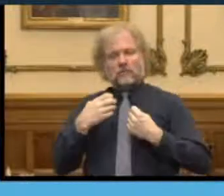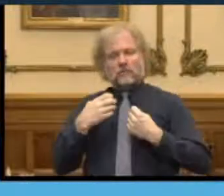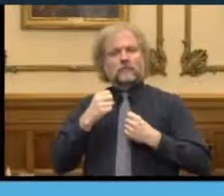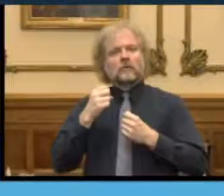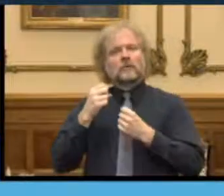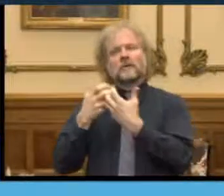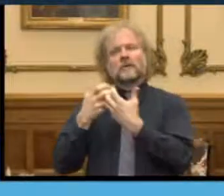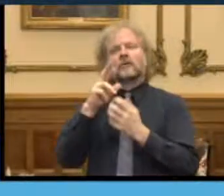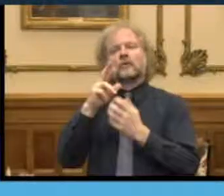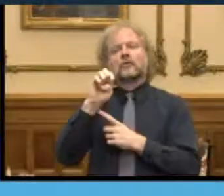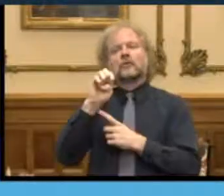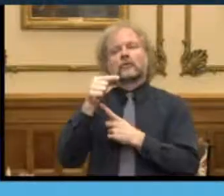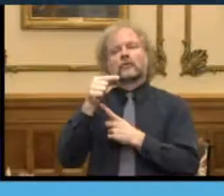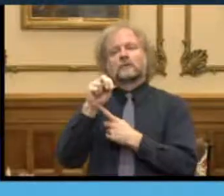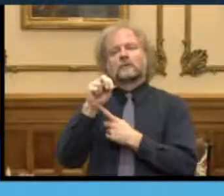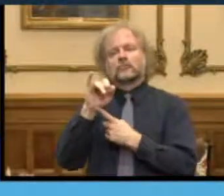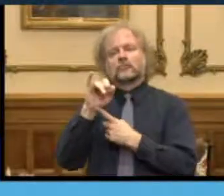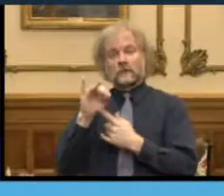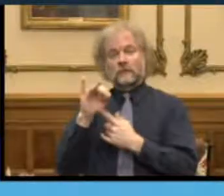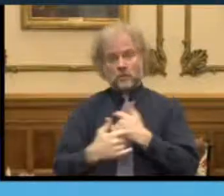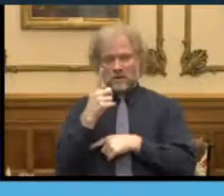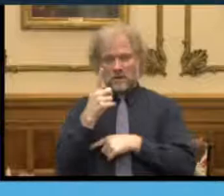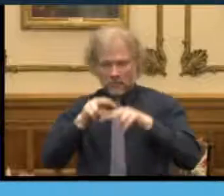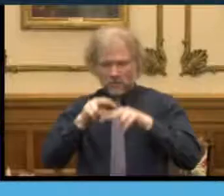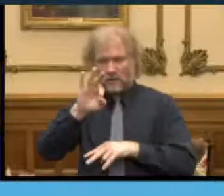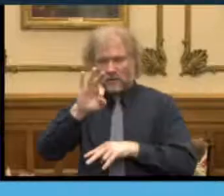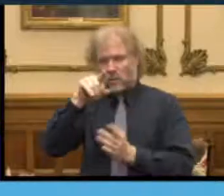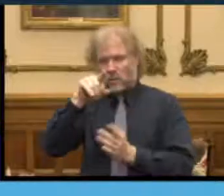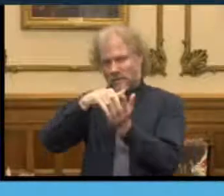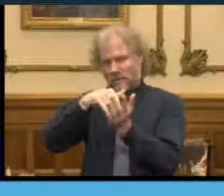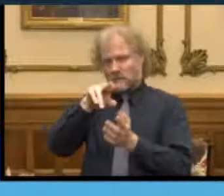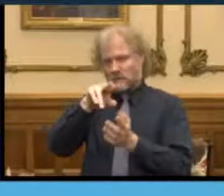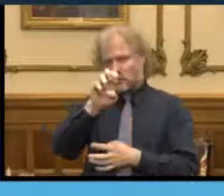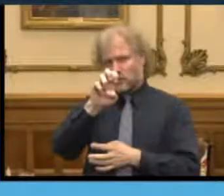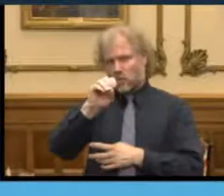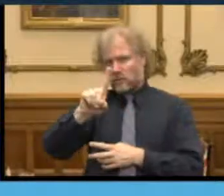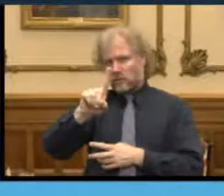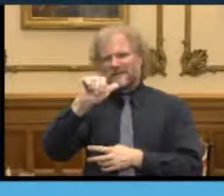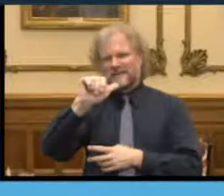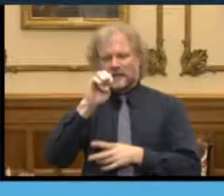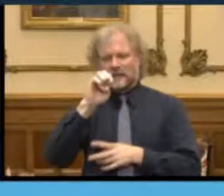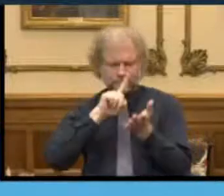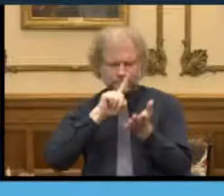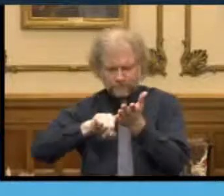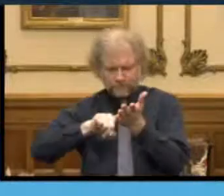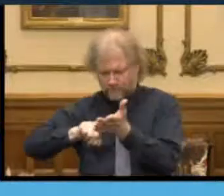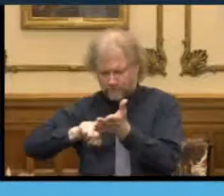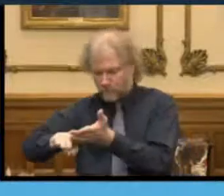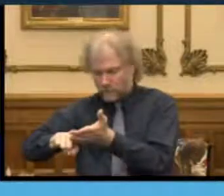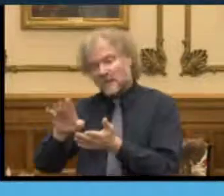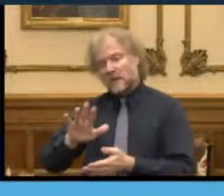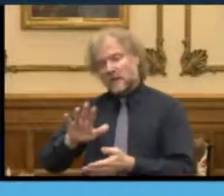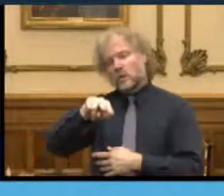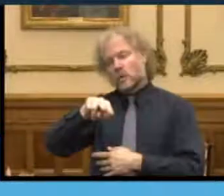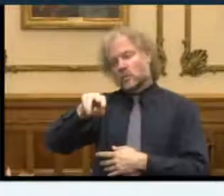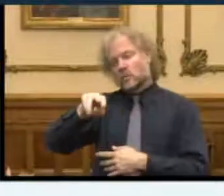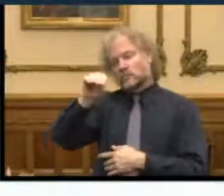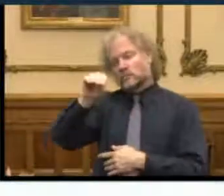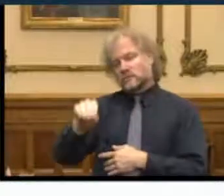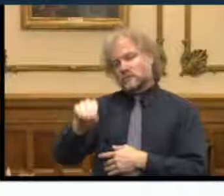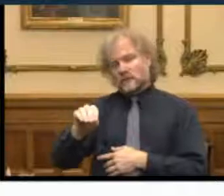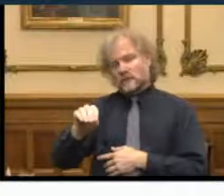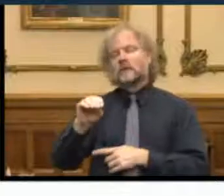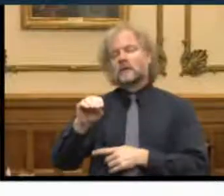at Regan Street. To date, they have looked at 91,201 cases. Of those, about 22% visited